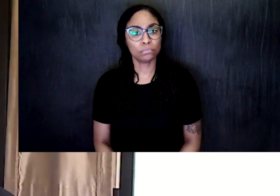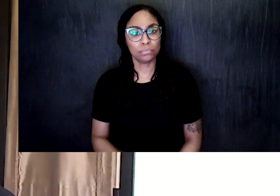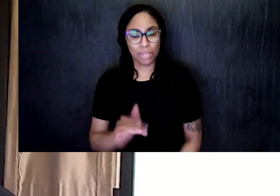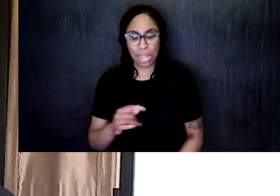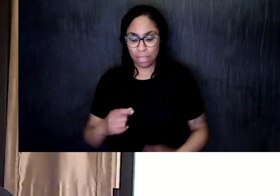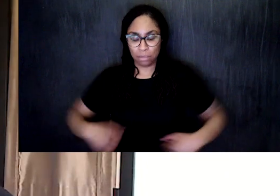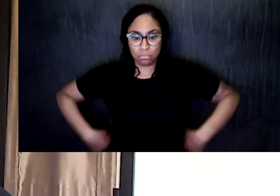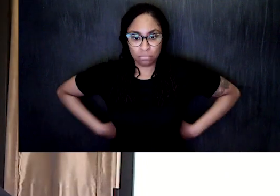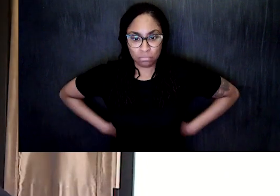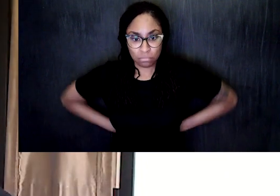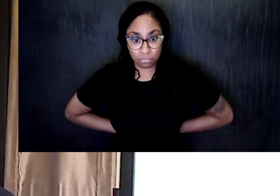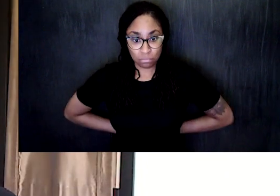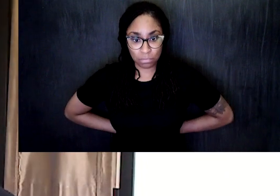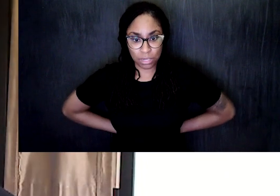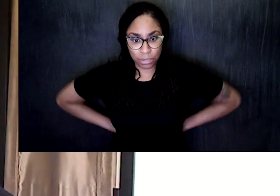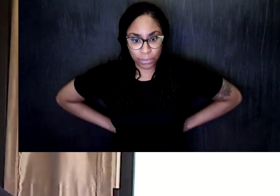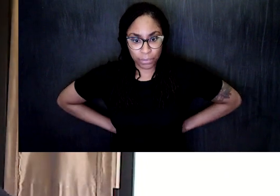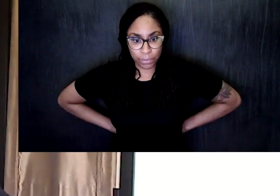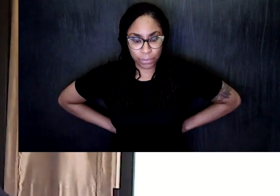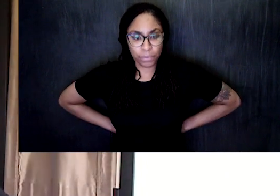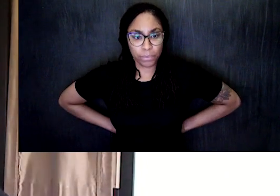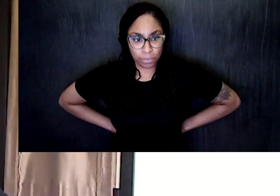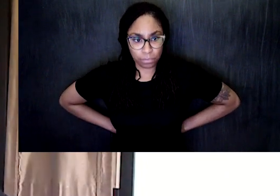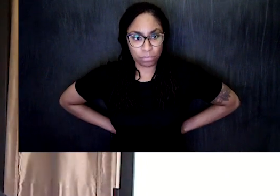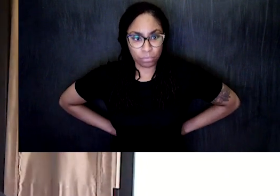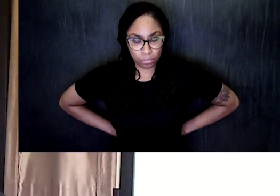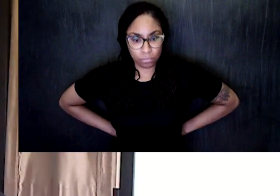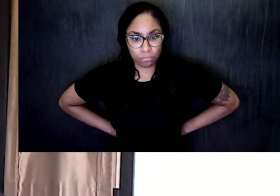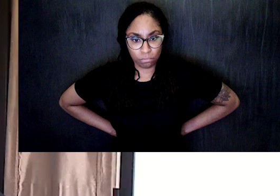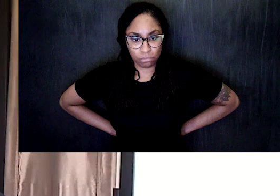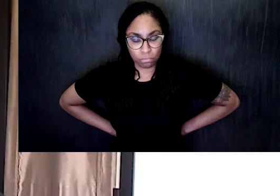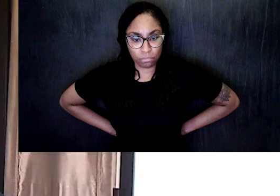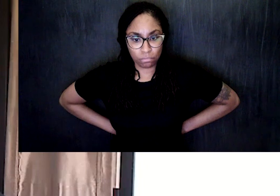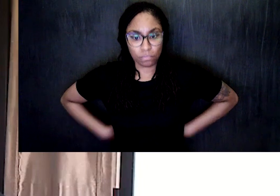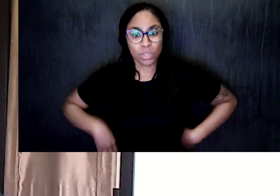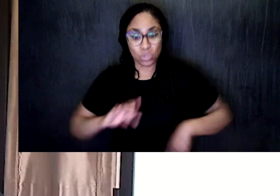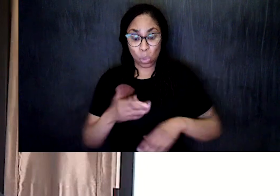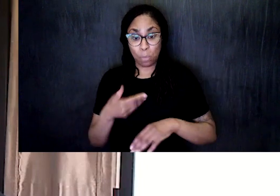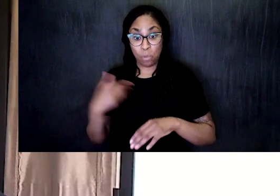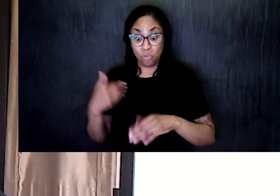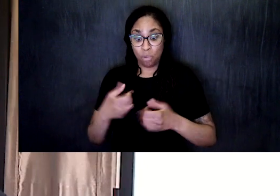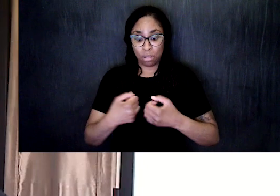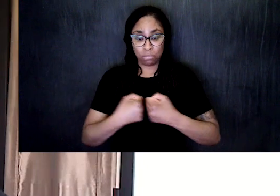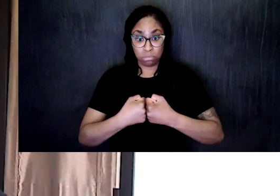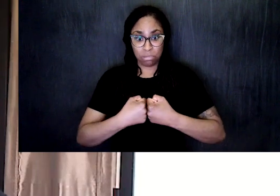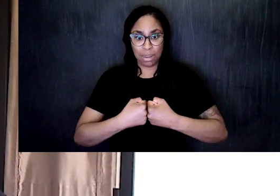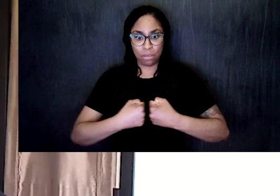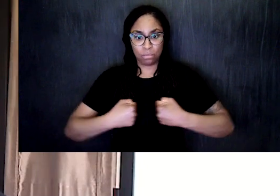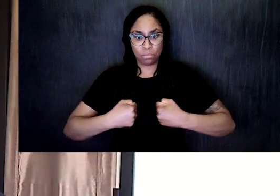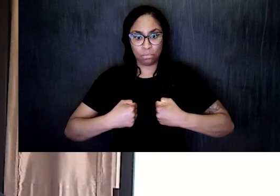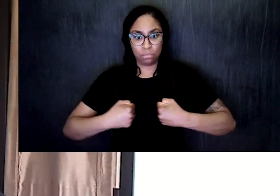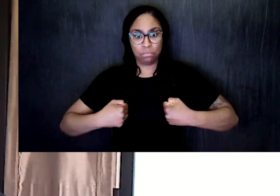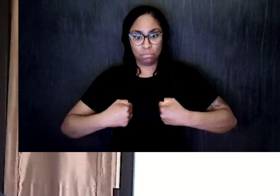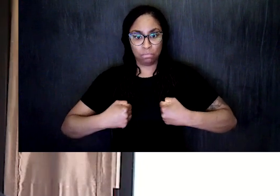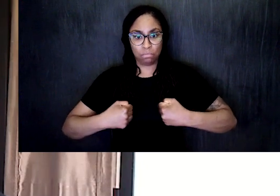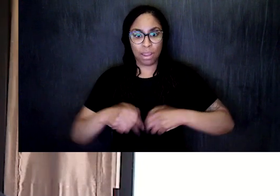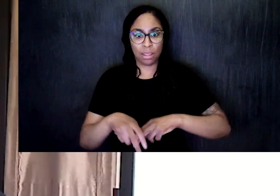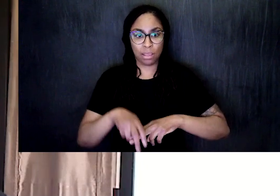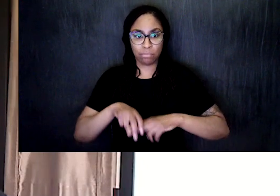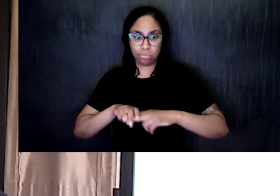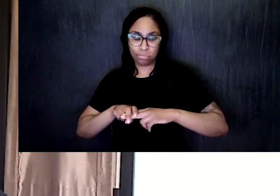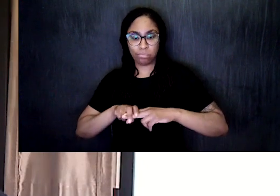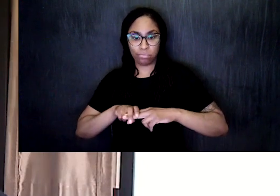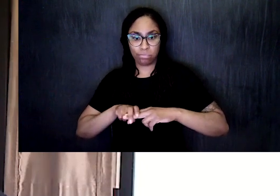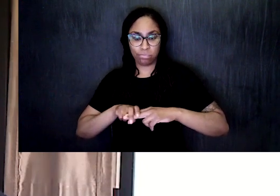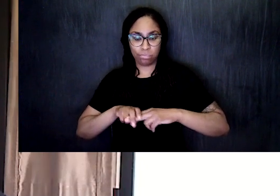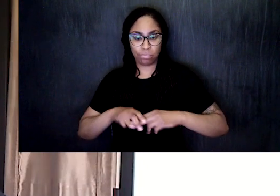And then slide it out a little bit so you're more towards the top of the hips and rest. Just kind of rest your upper